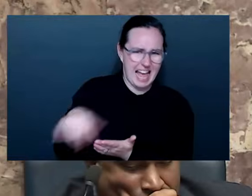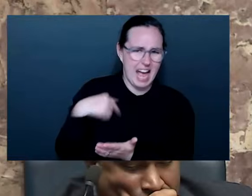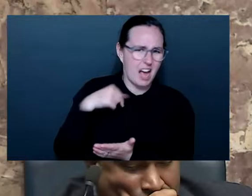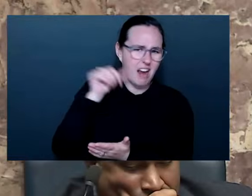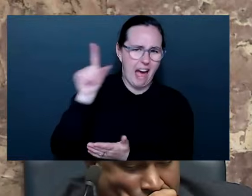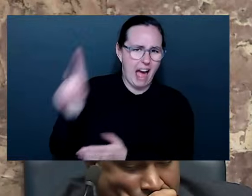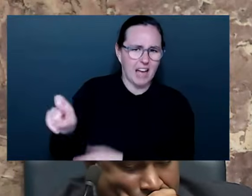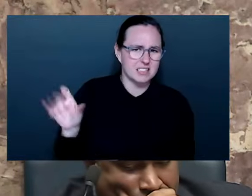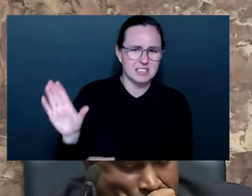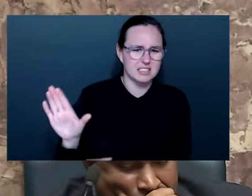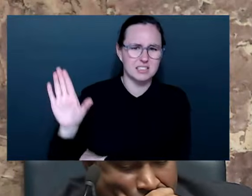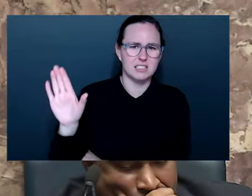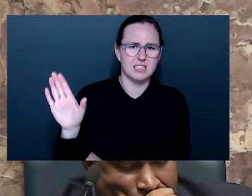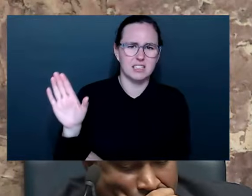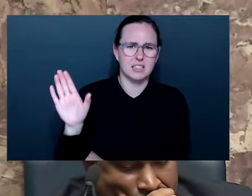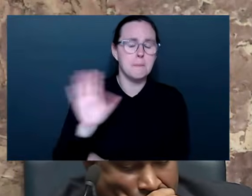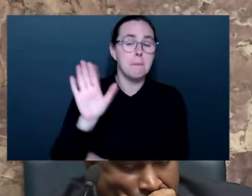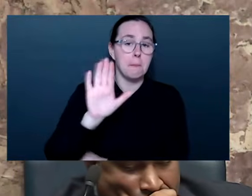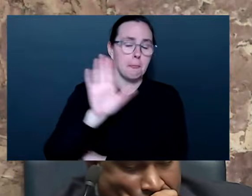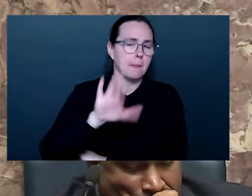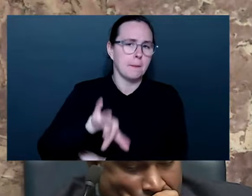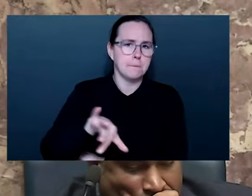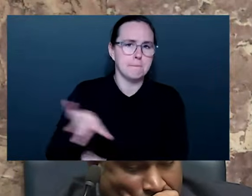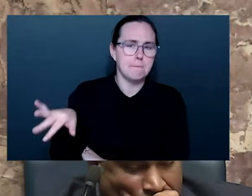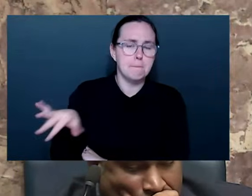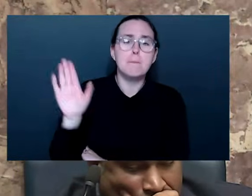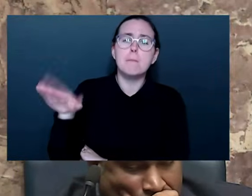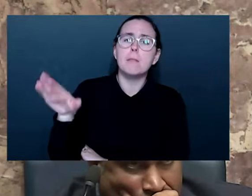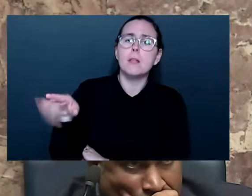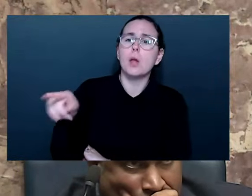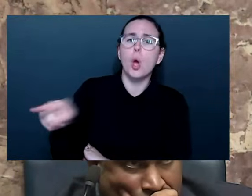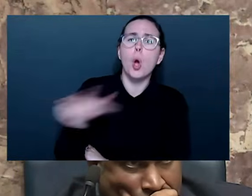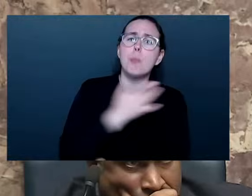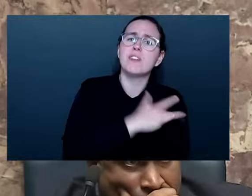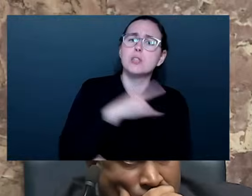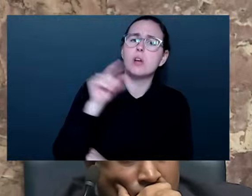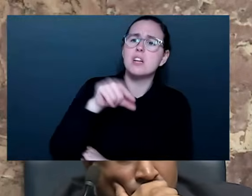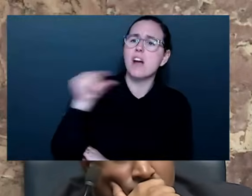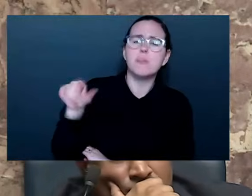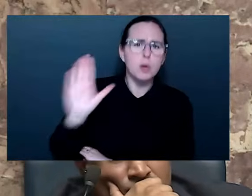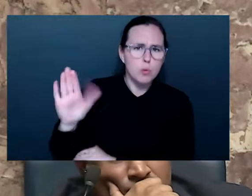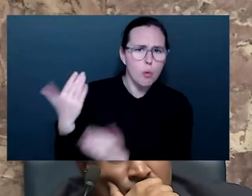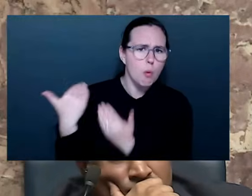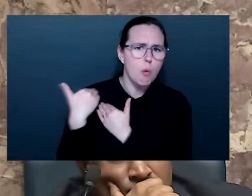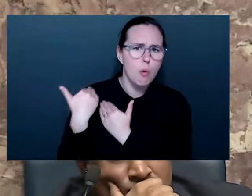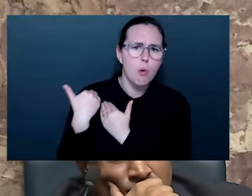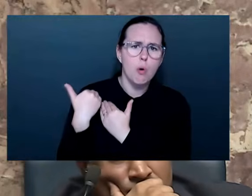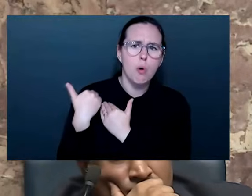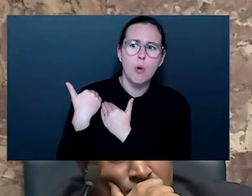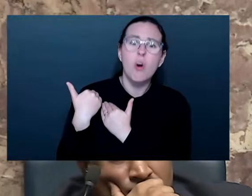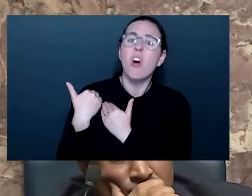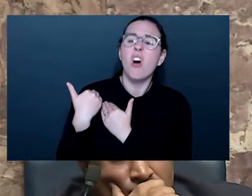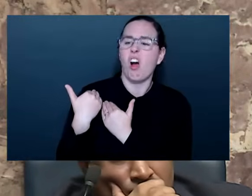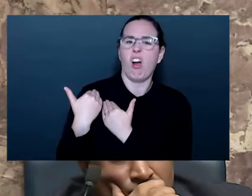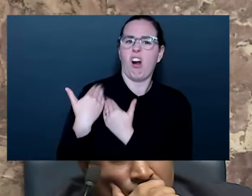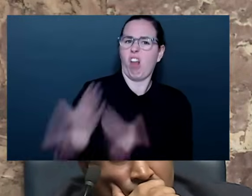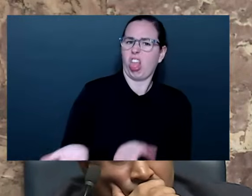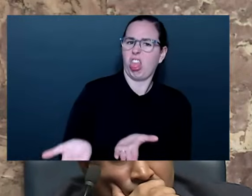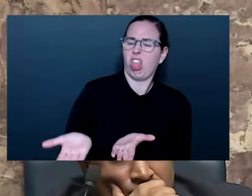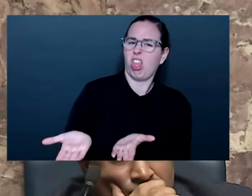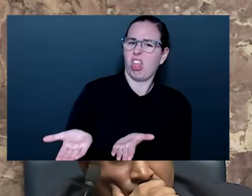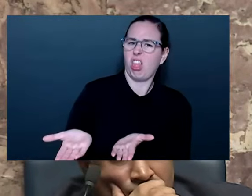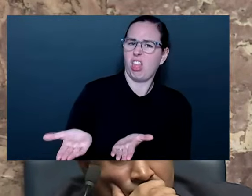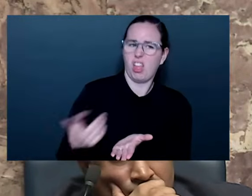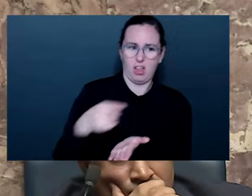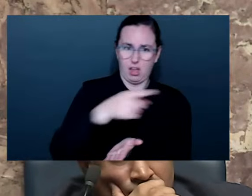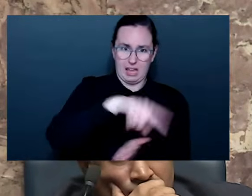these provincial responsibilities should be downloaded onto the municipalities. They are funding the work that your government is supposed to do. So the